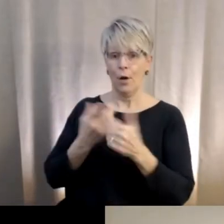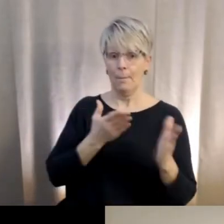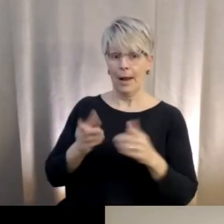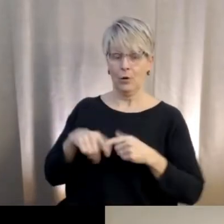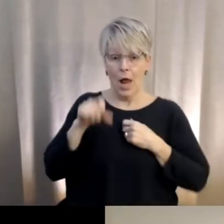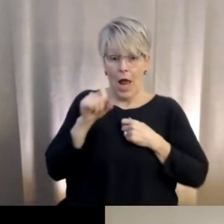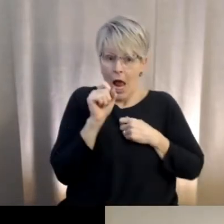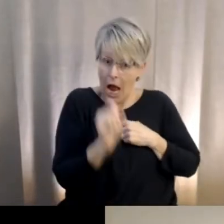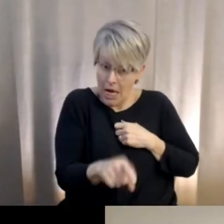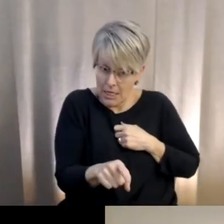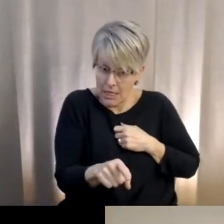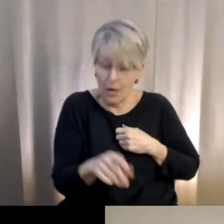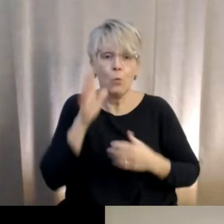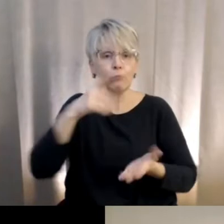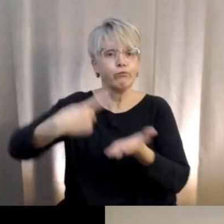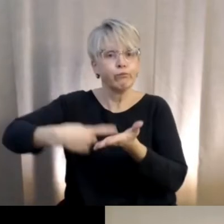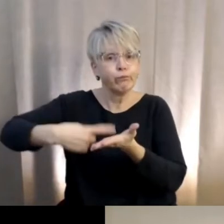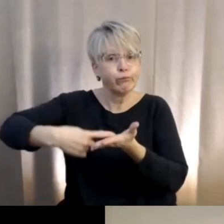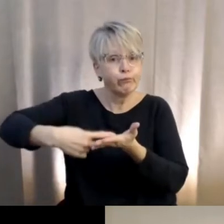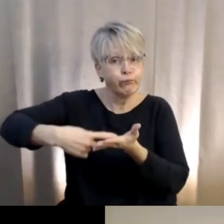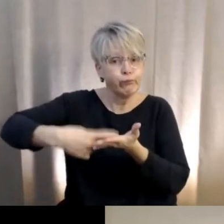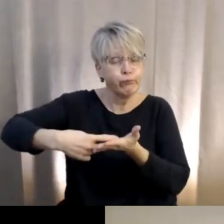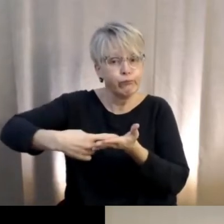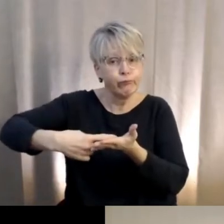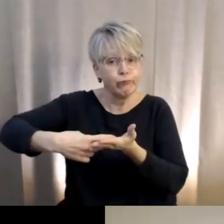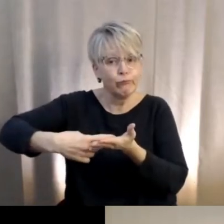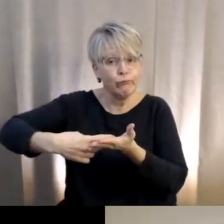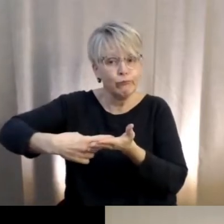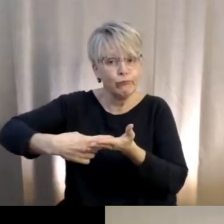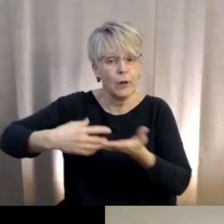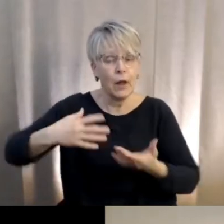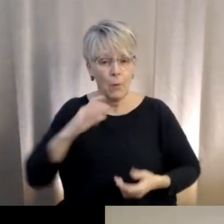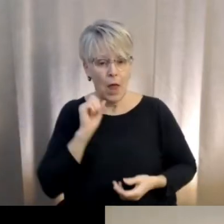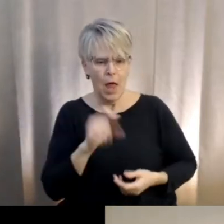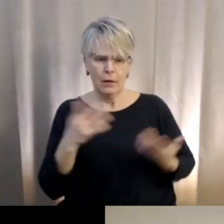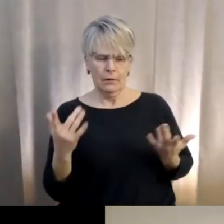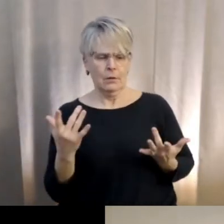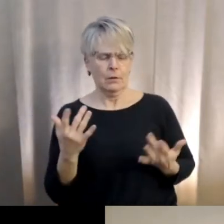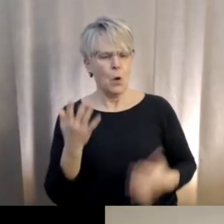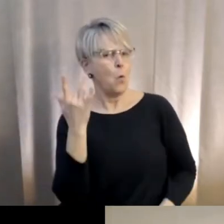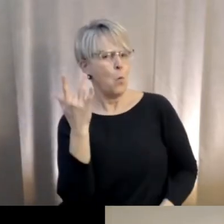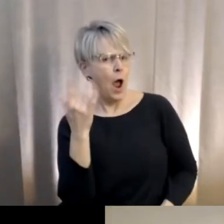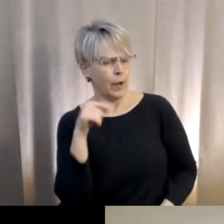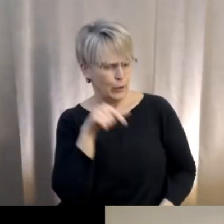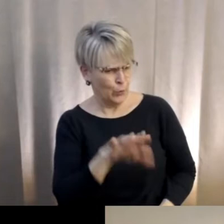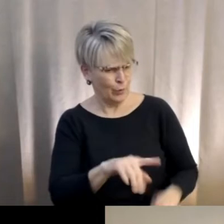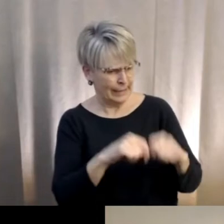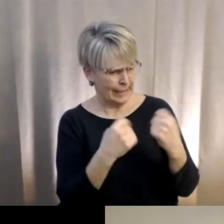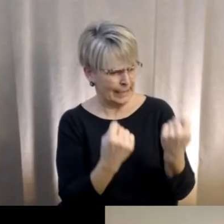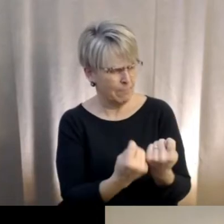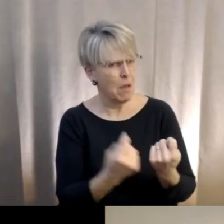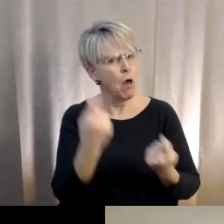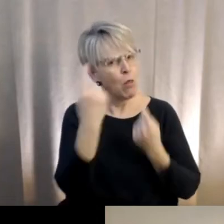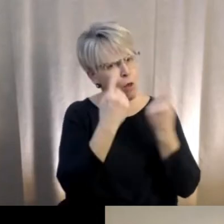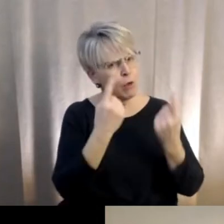you, and we could discuss a little bit about, is what led you and your team to consider